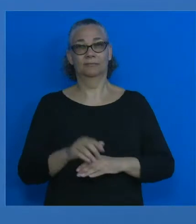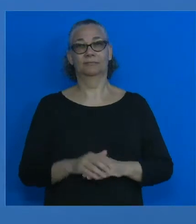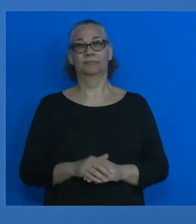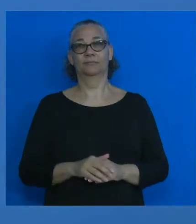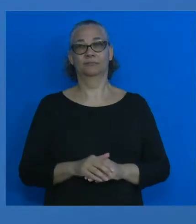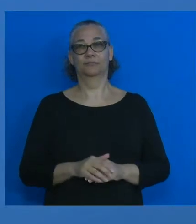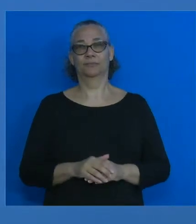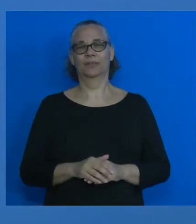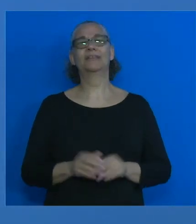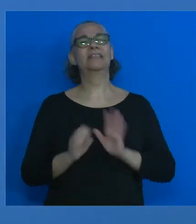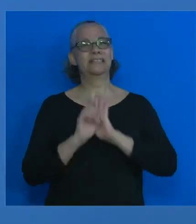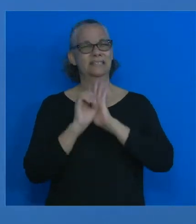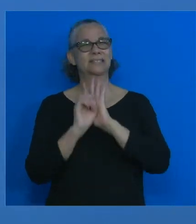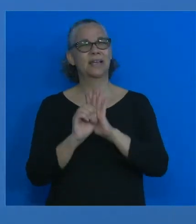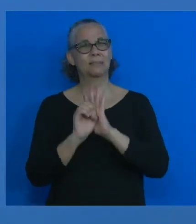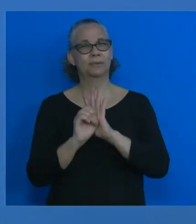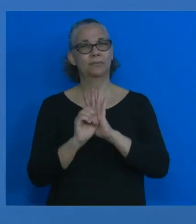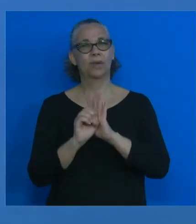Let me give an example